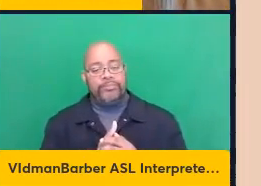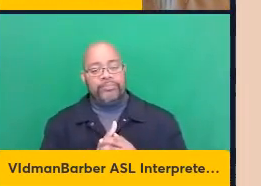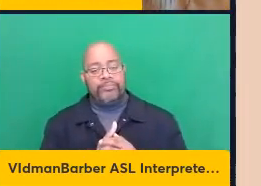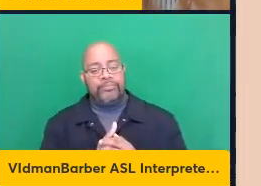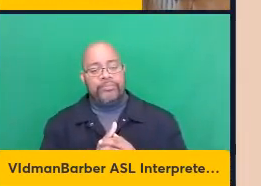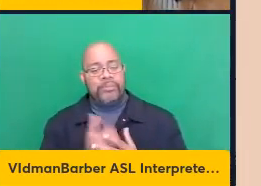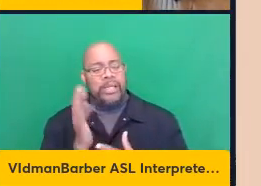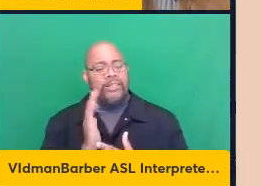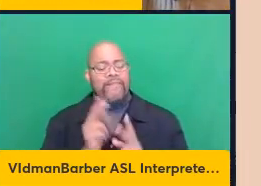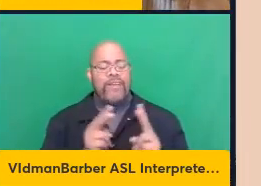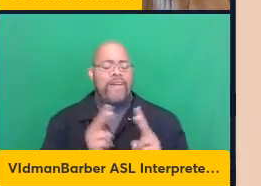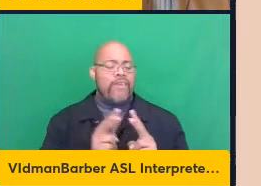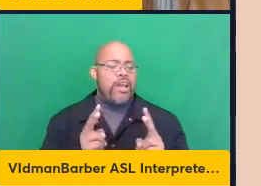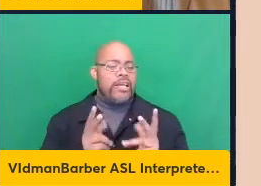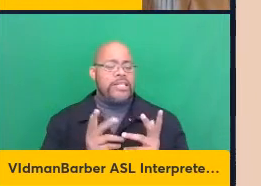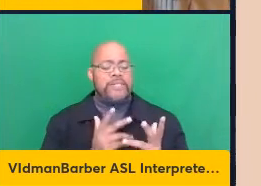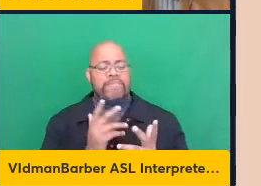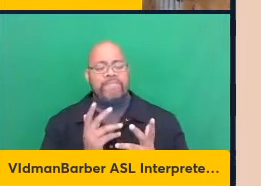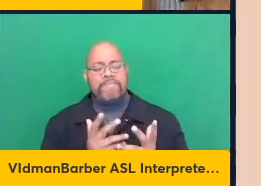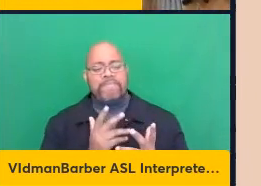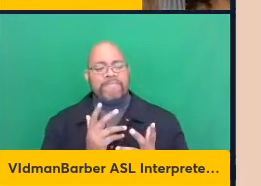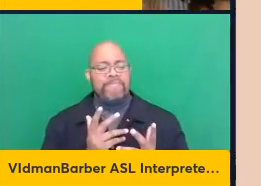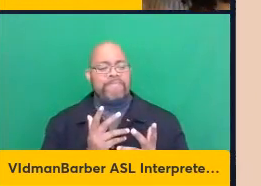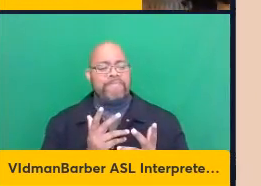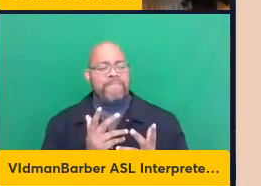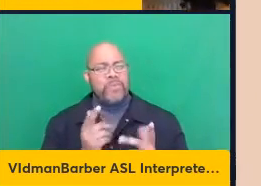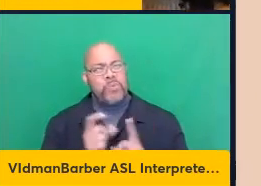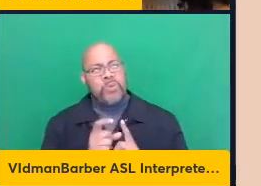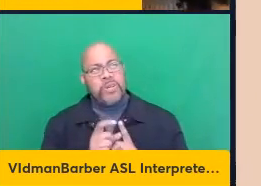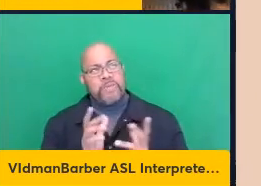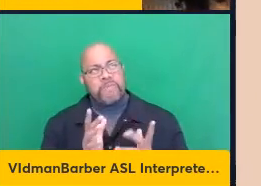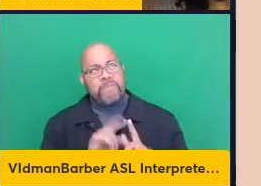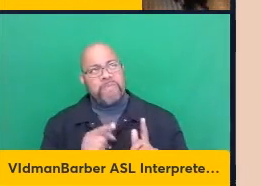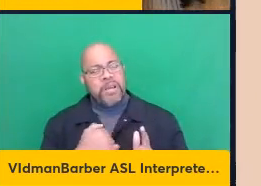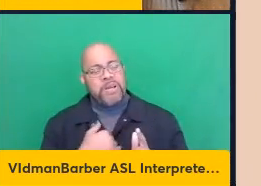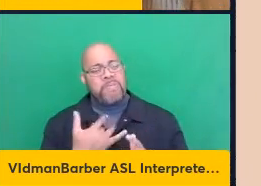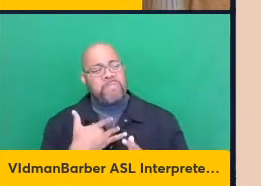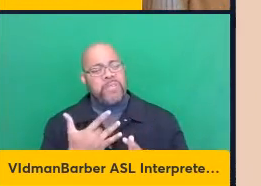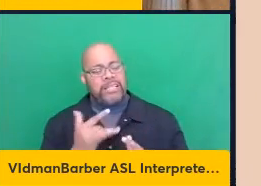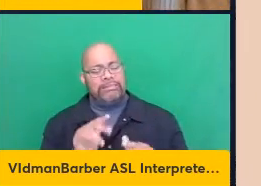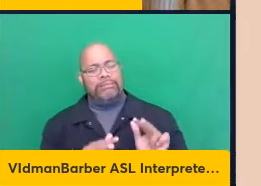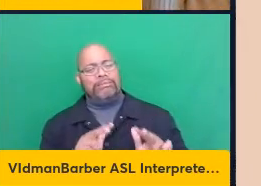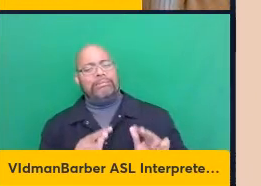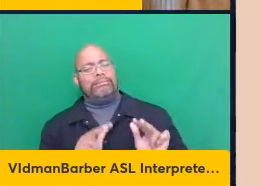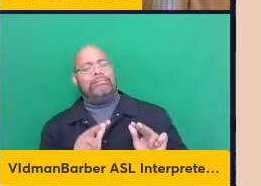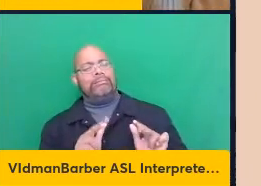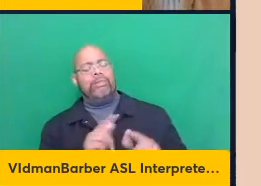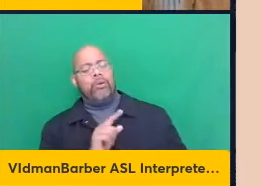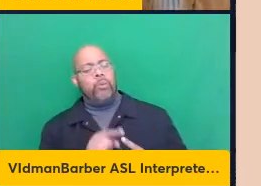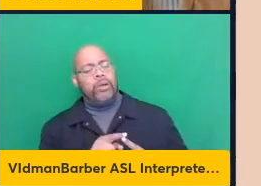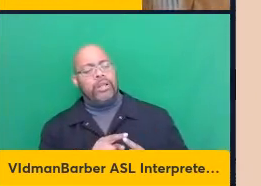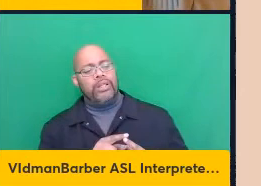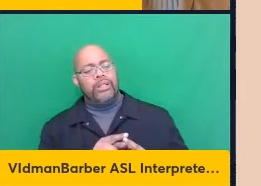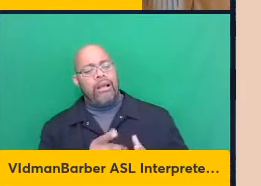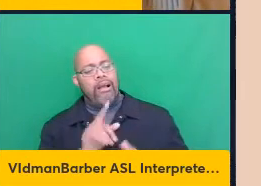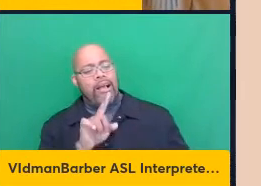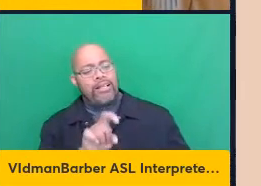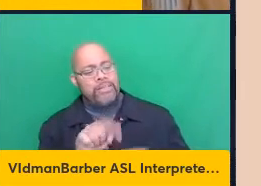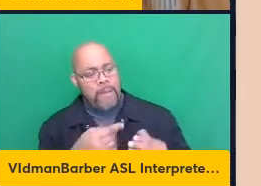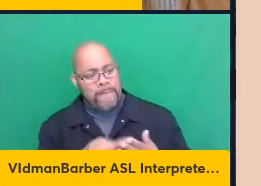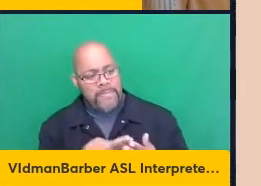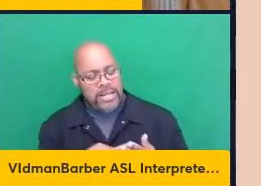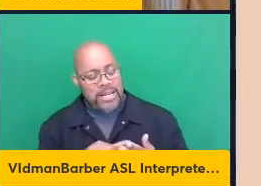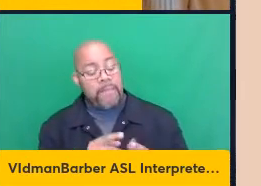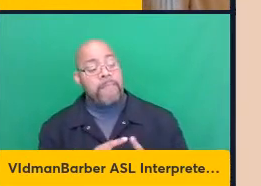I used to be very, very I don't know the word, but I used to hesitate when it came to asking about